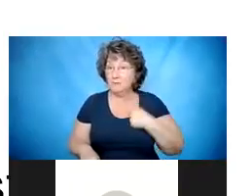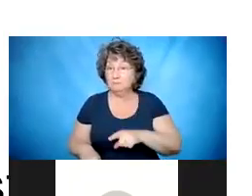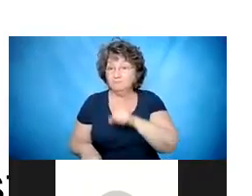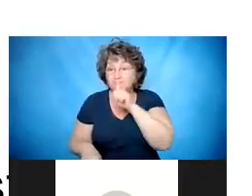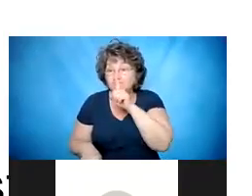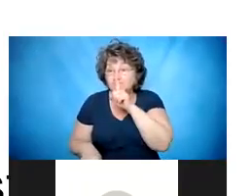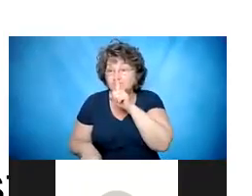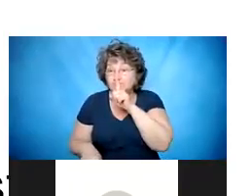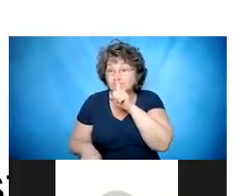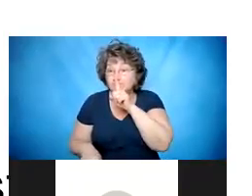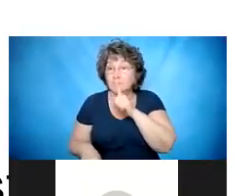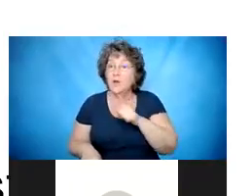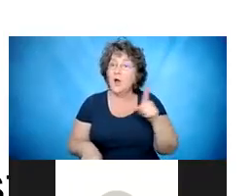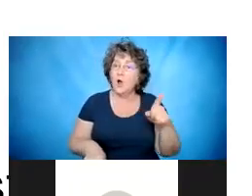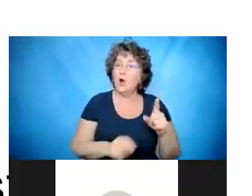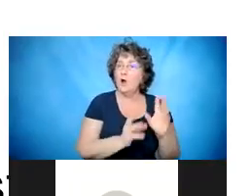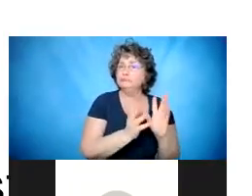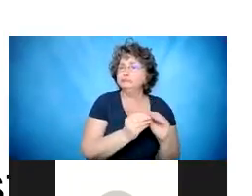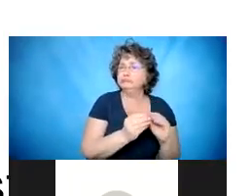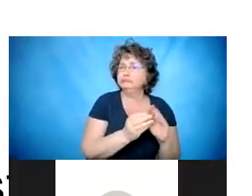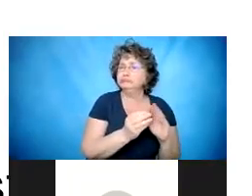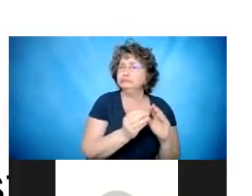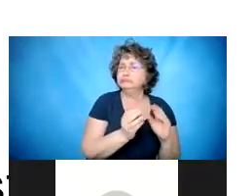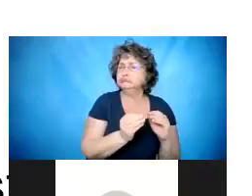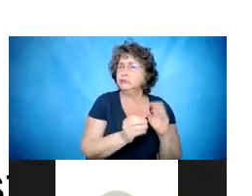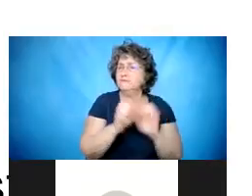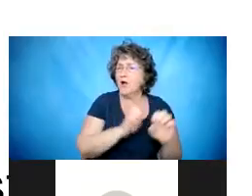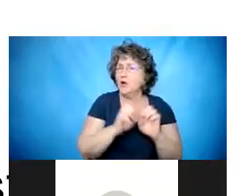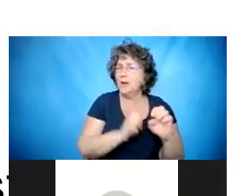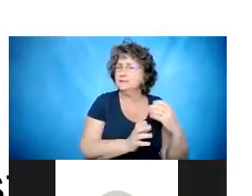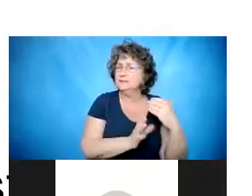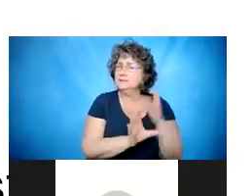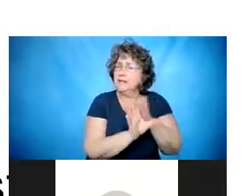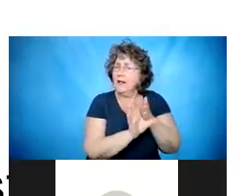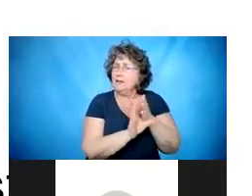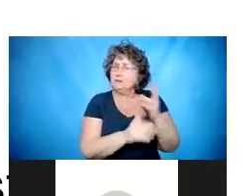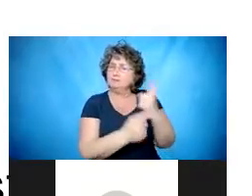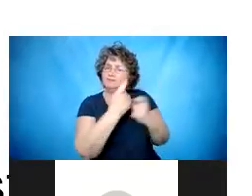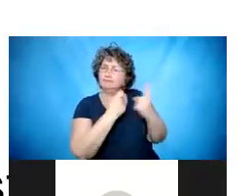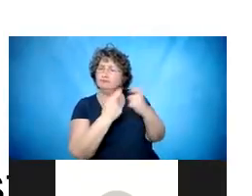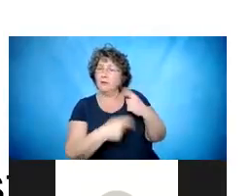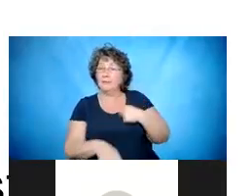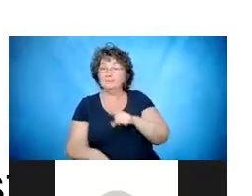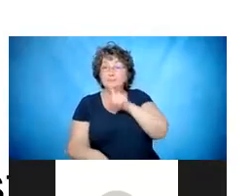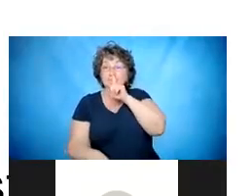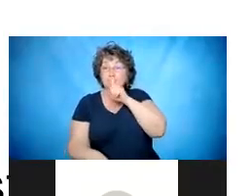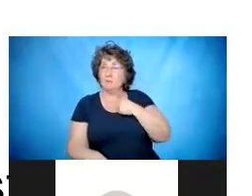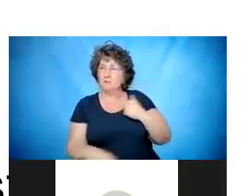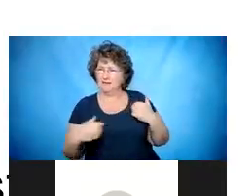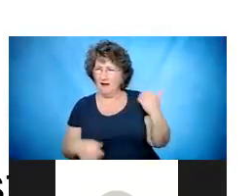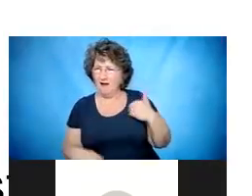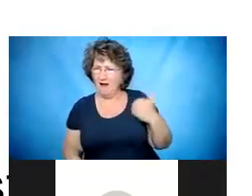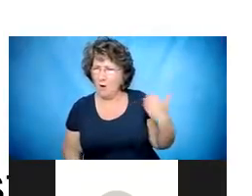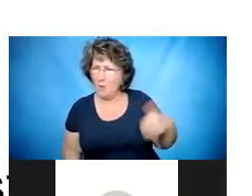speak then and there to the psychologist when I was young. I